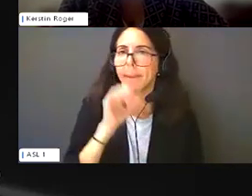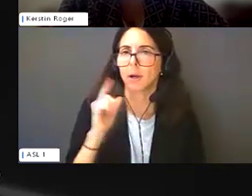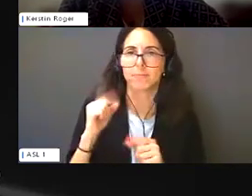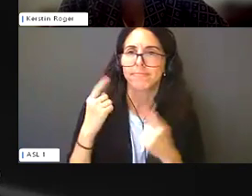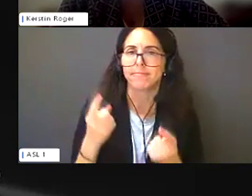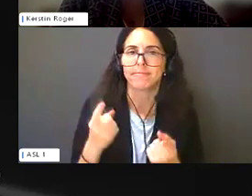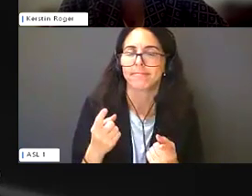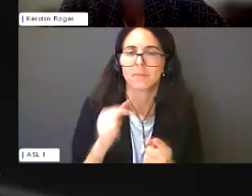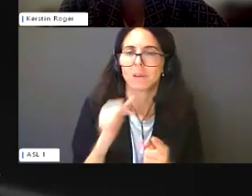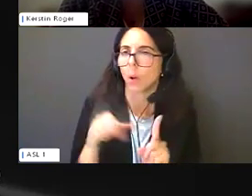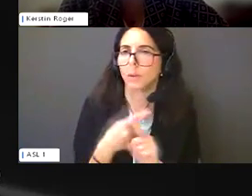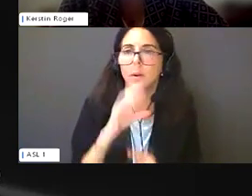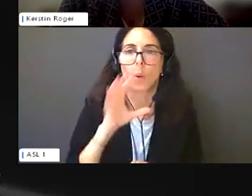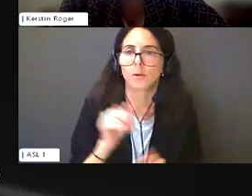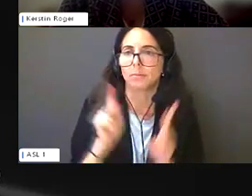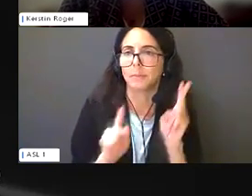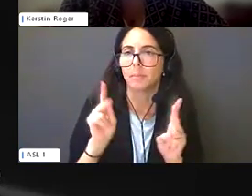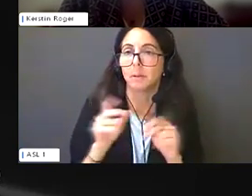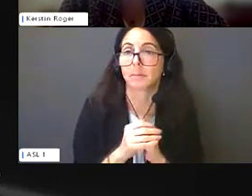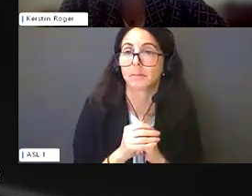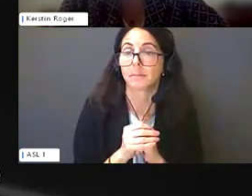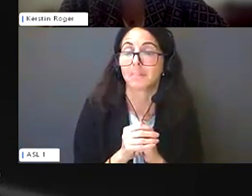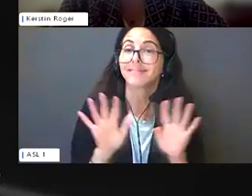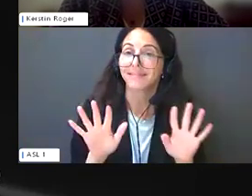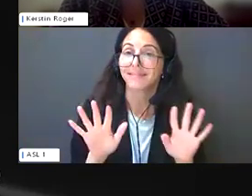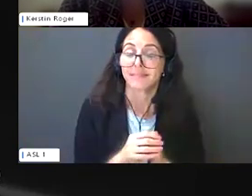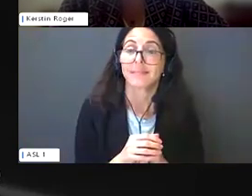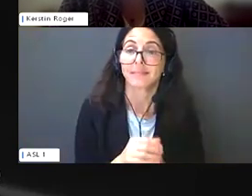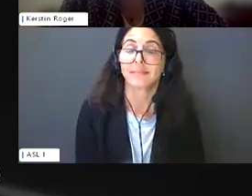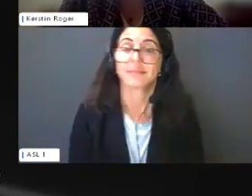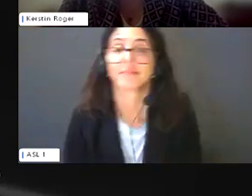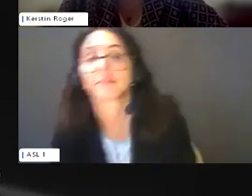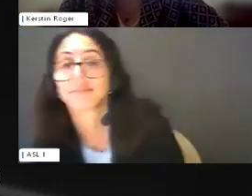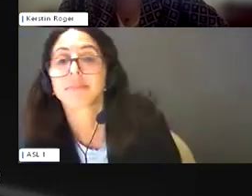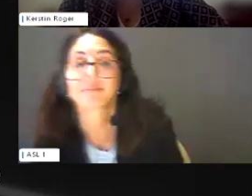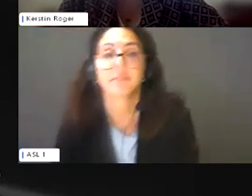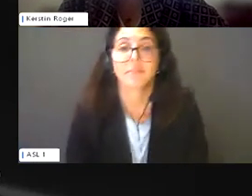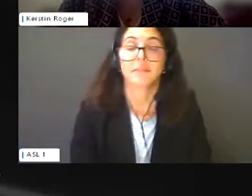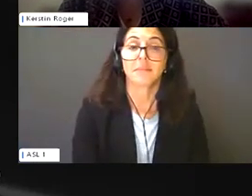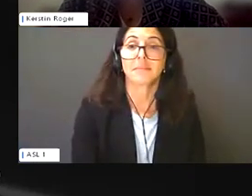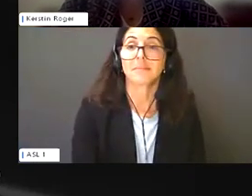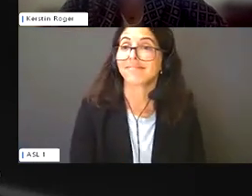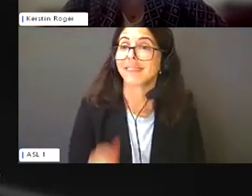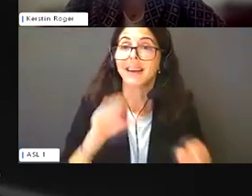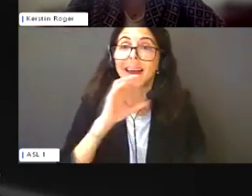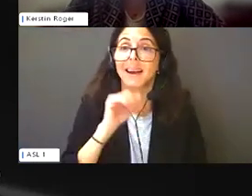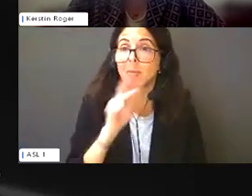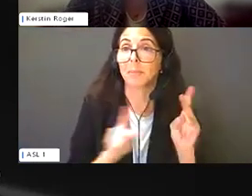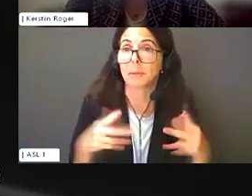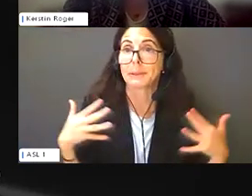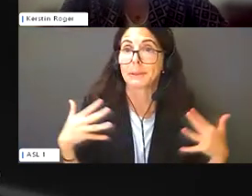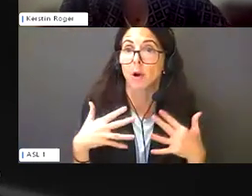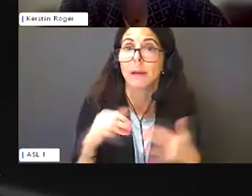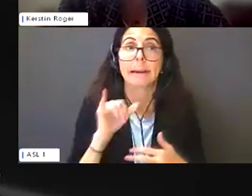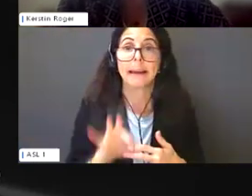this is not unique to older adults. People are somewhat quite rightfully afraid that if they